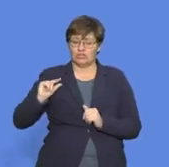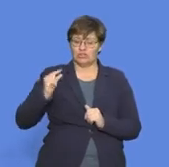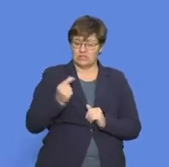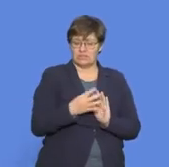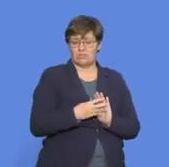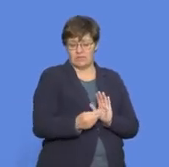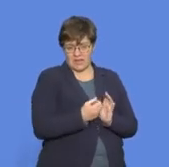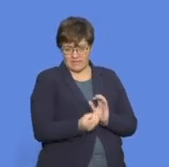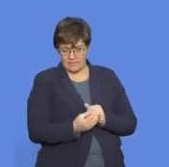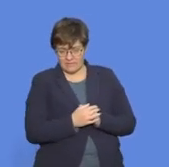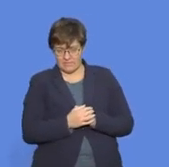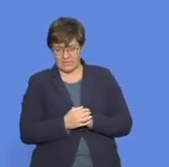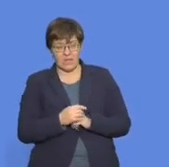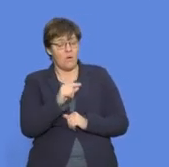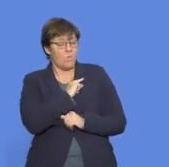And because of that